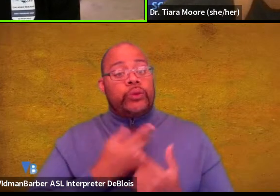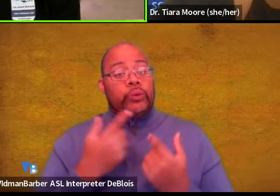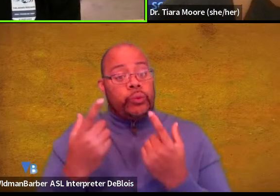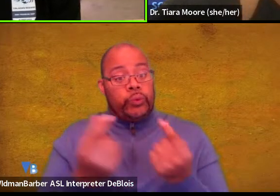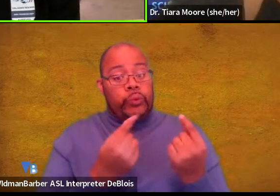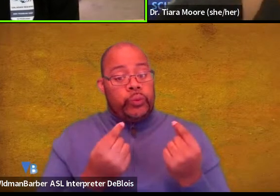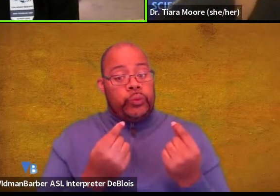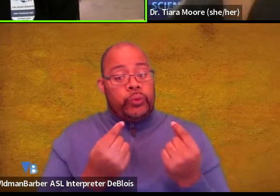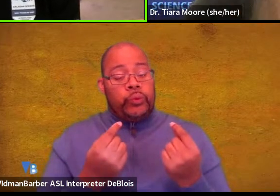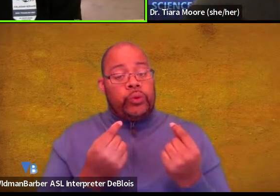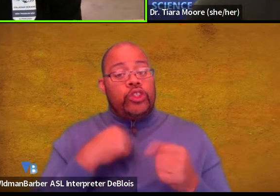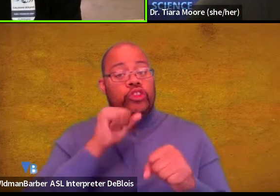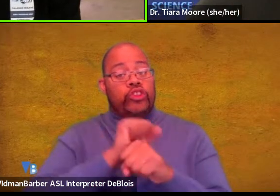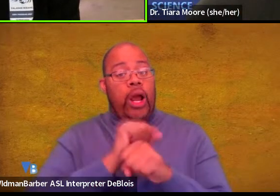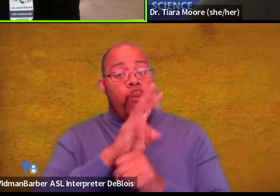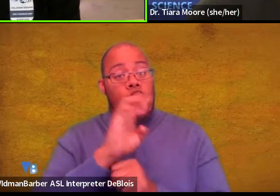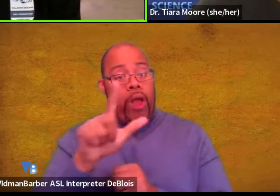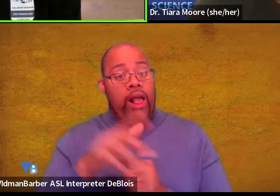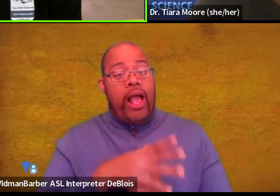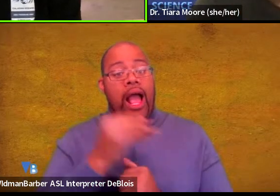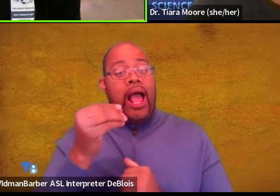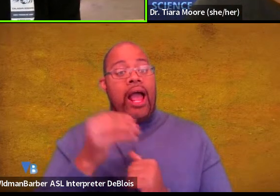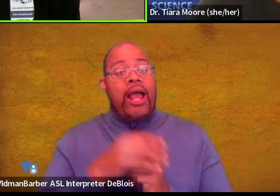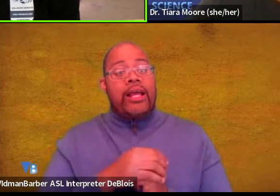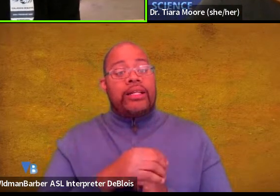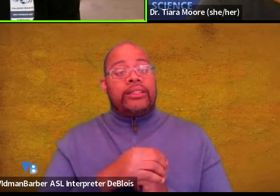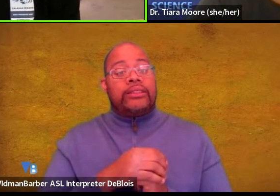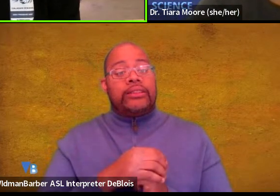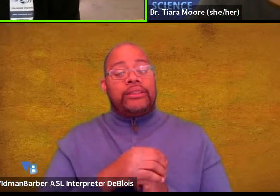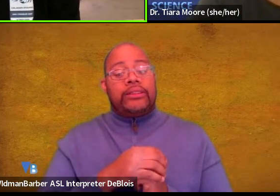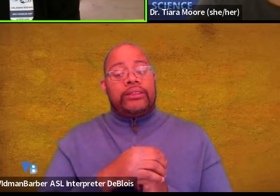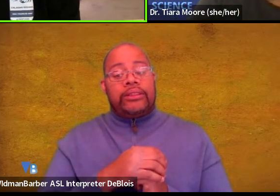do our jobs well and to